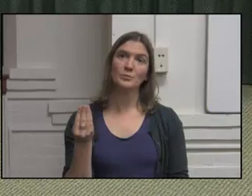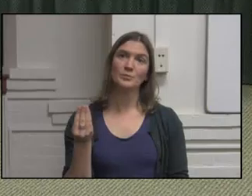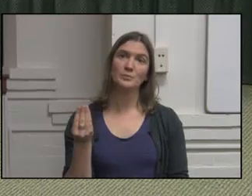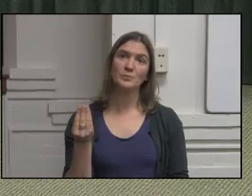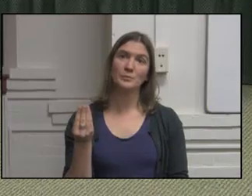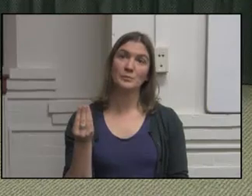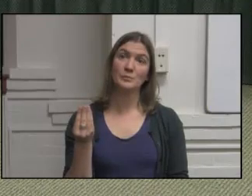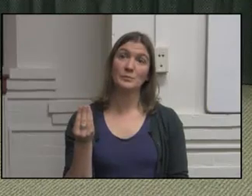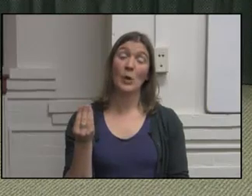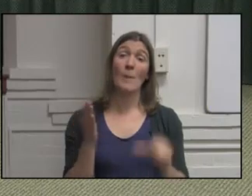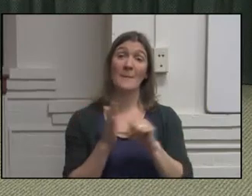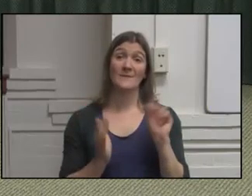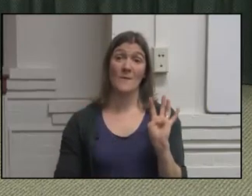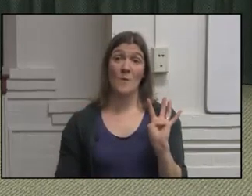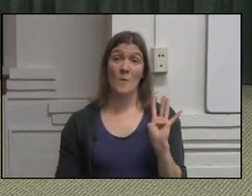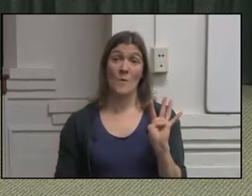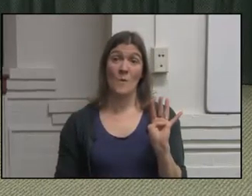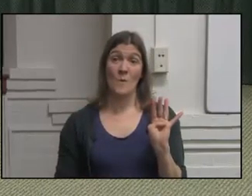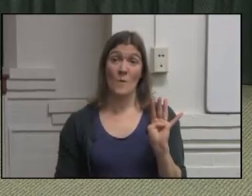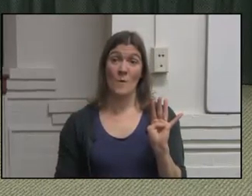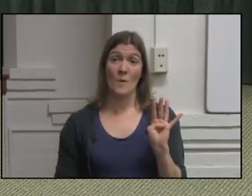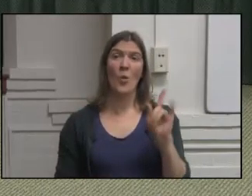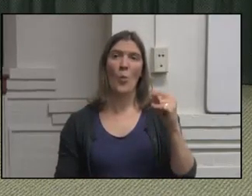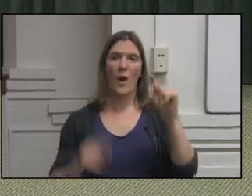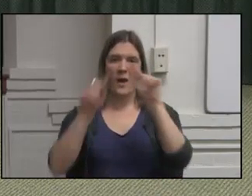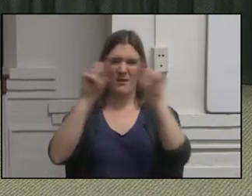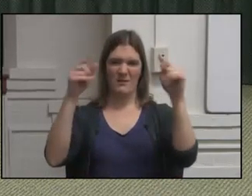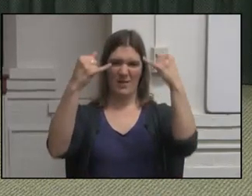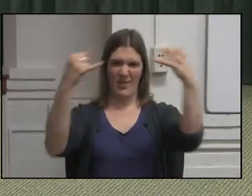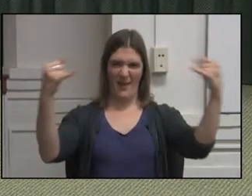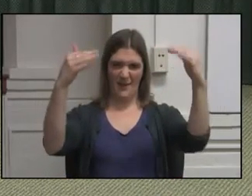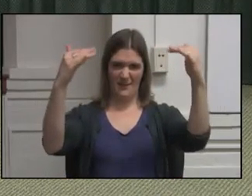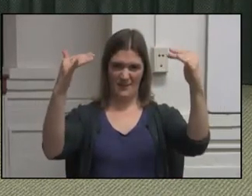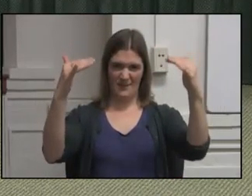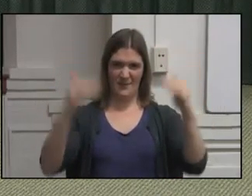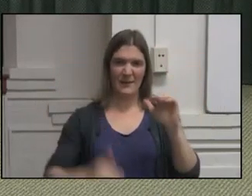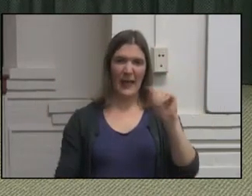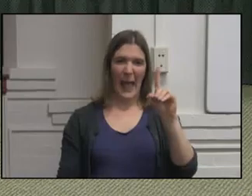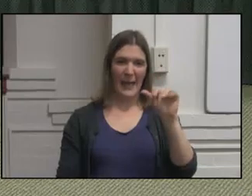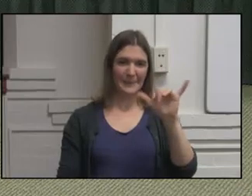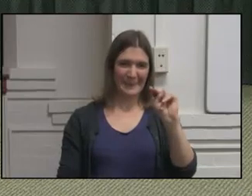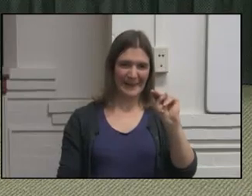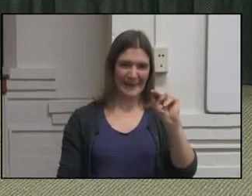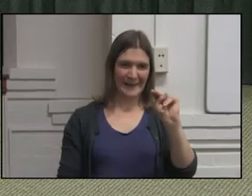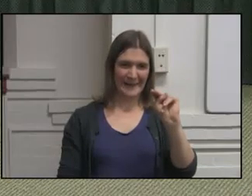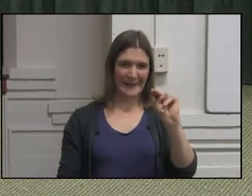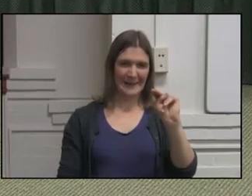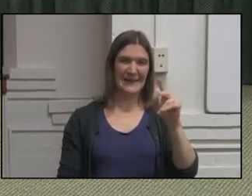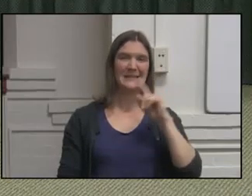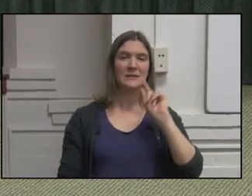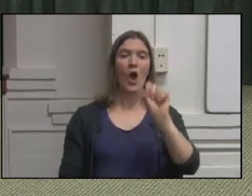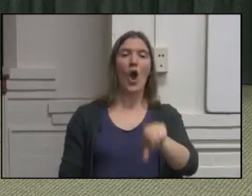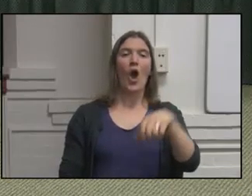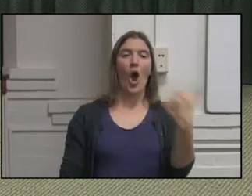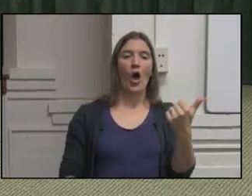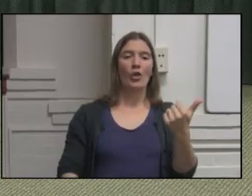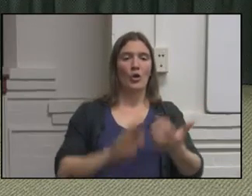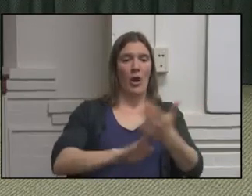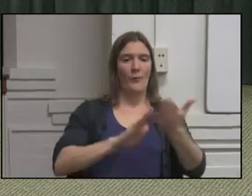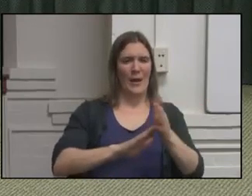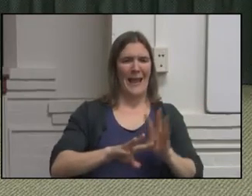Okay, 4 of 5. Yep. You got it. There's a line item in the administration section that says other operating